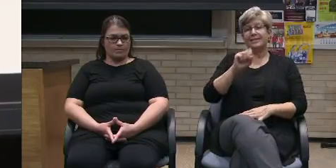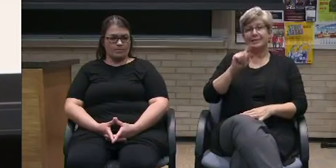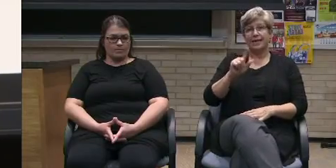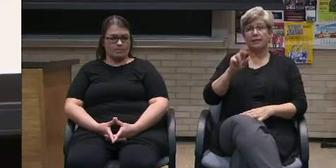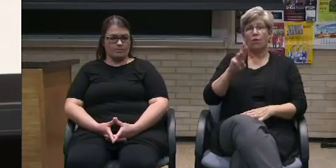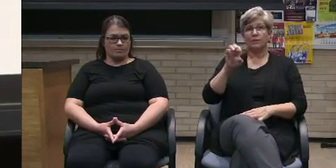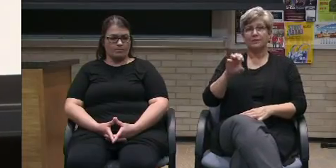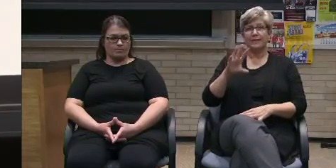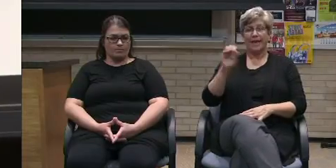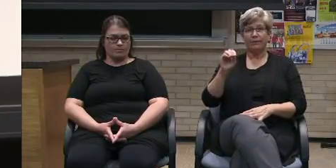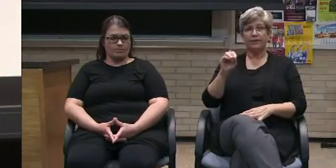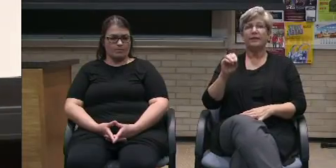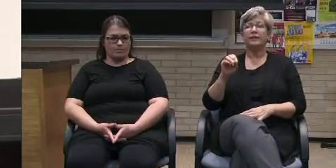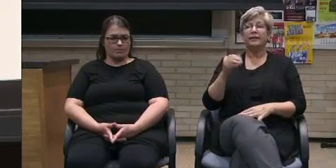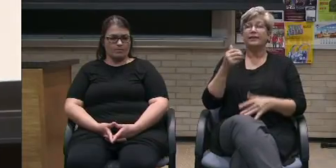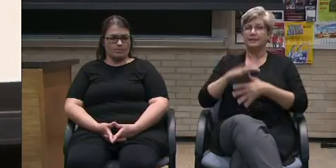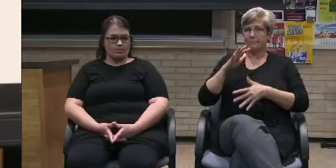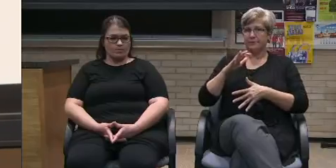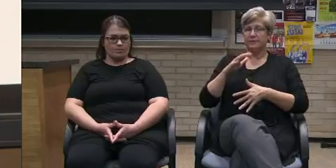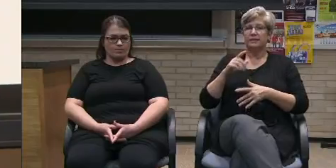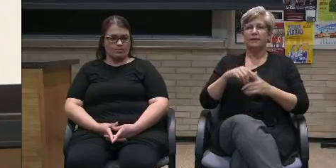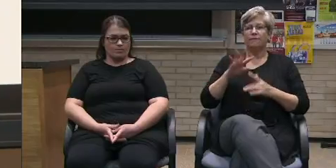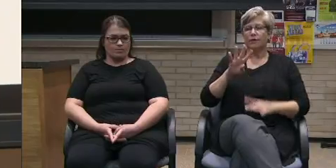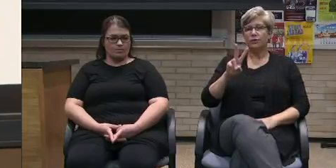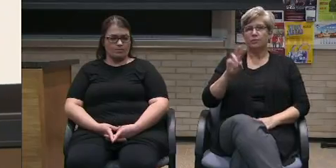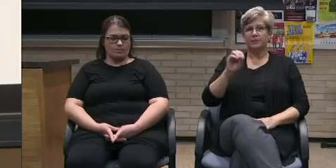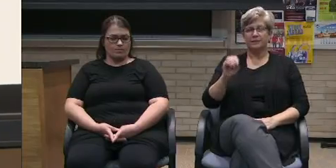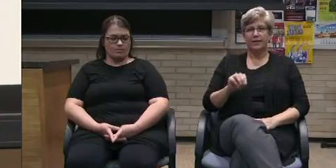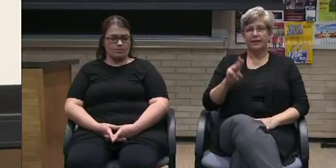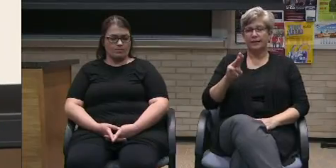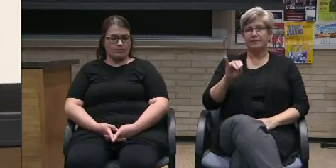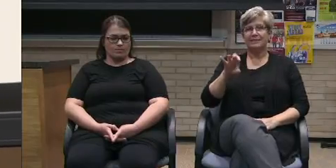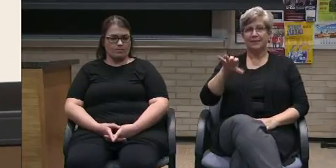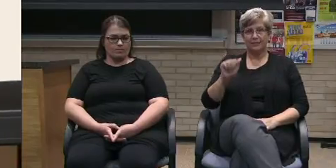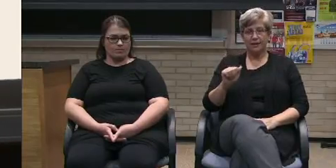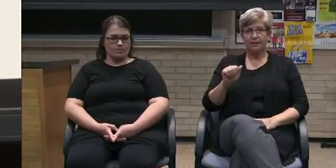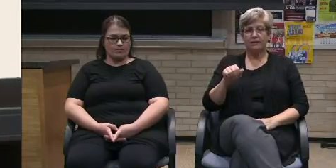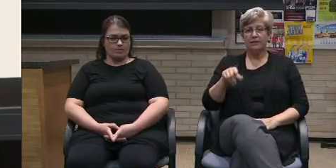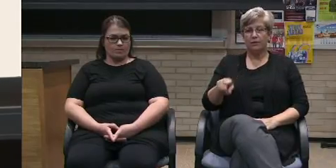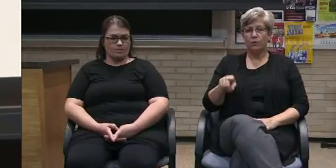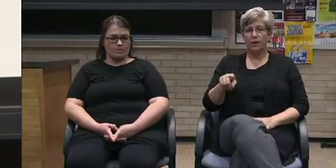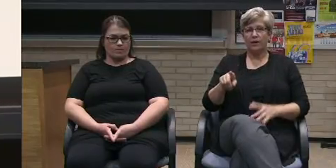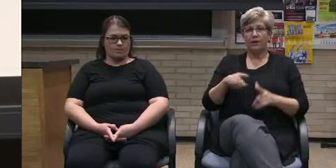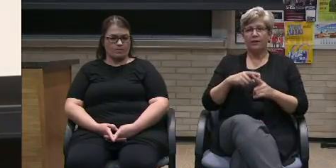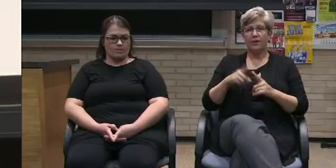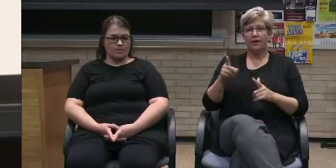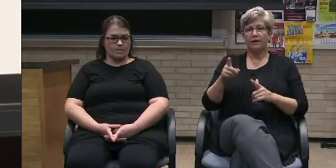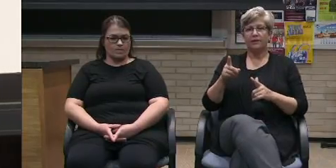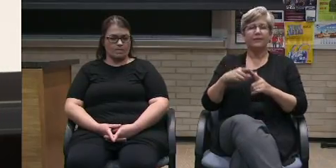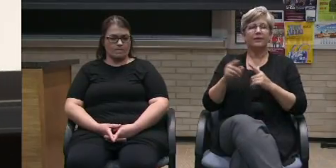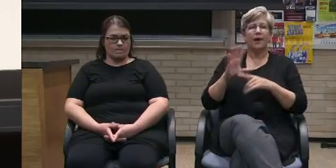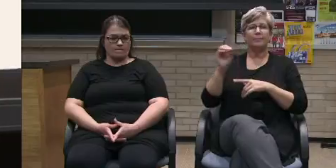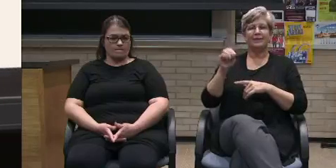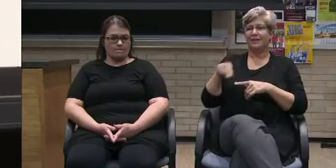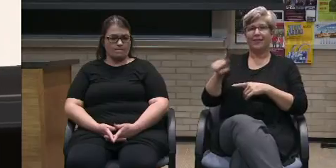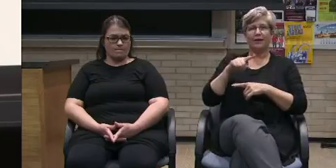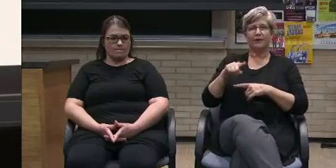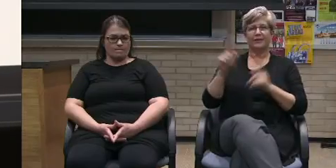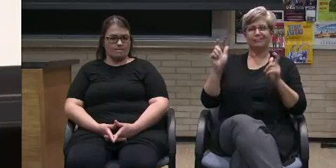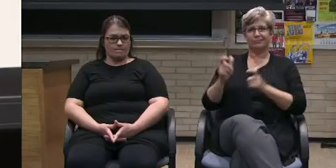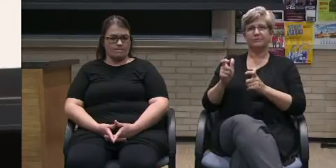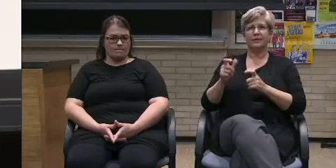districts, 42% in Messina, where Alcoa aluminum has shrunk, and the economy is